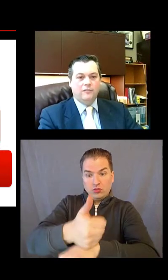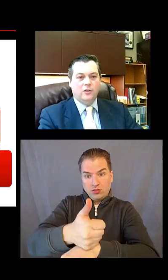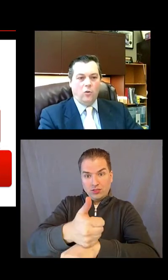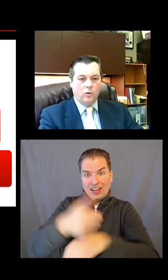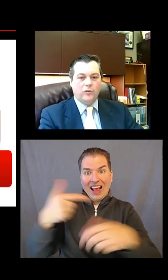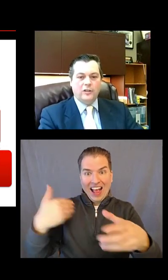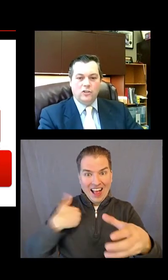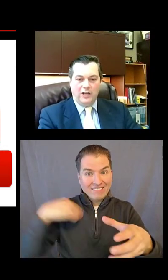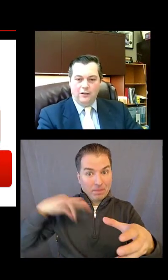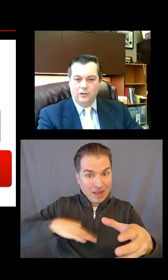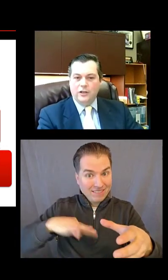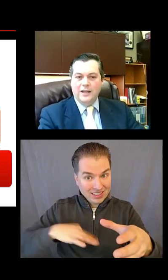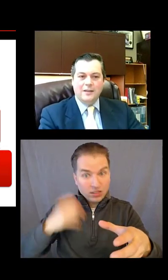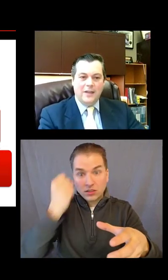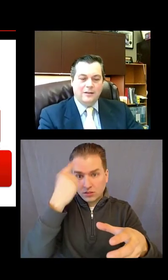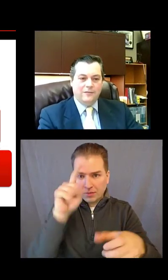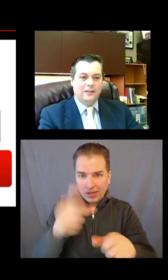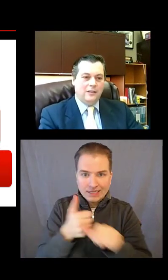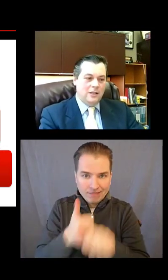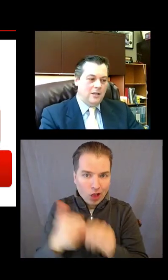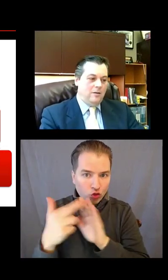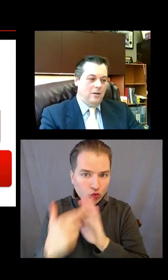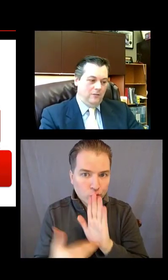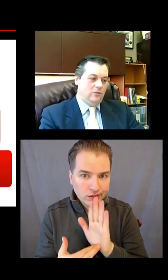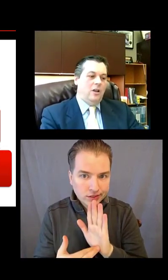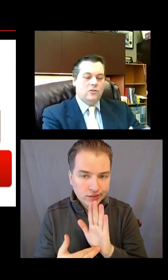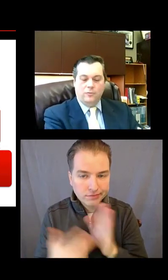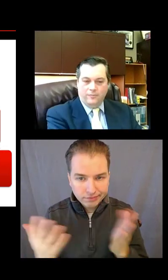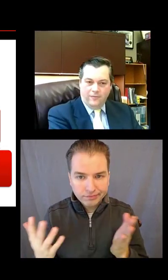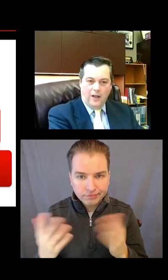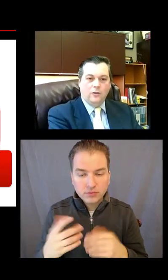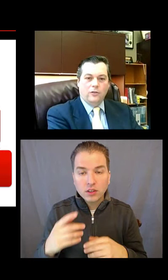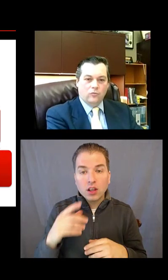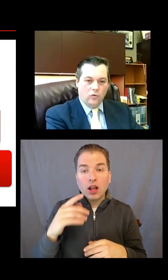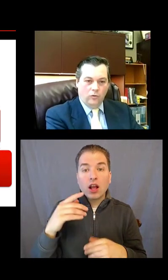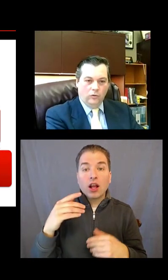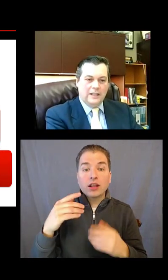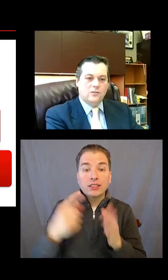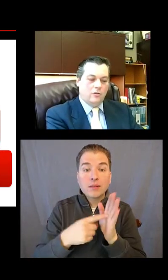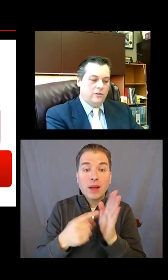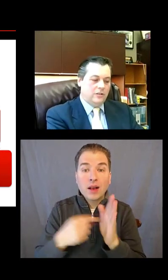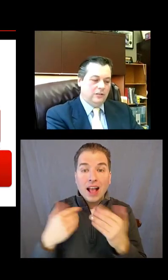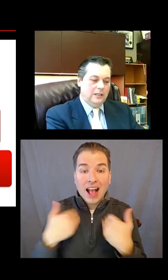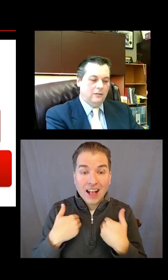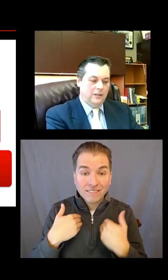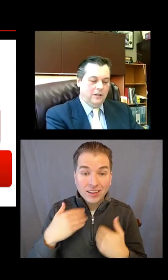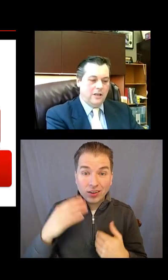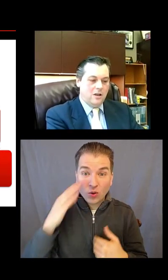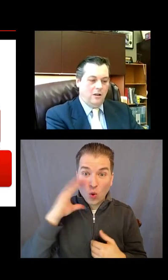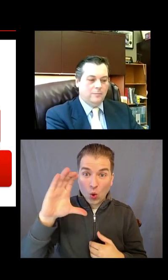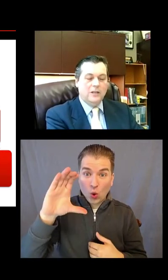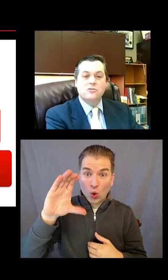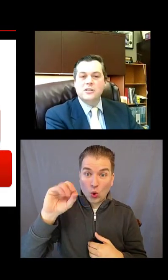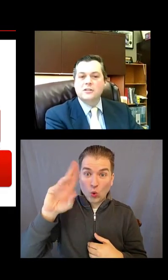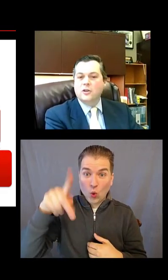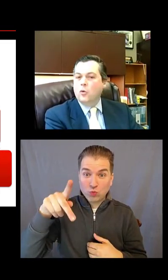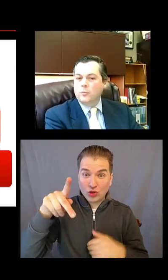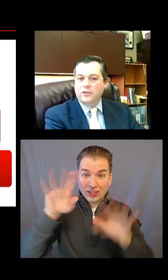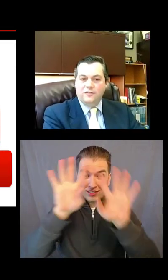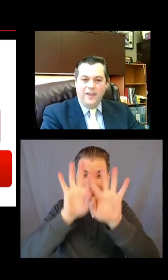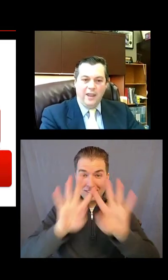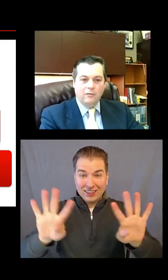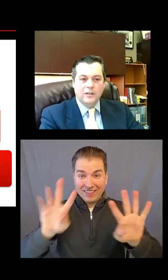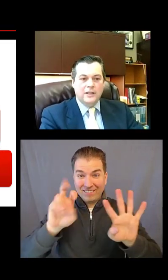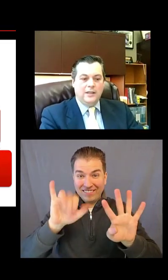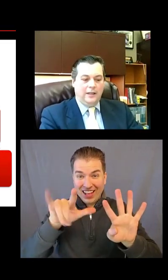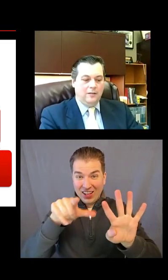benefit of the corporate shell? You're getting a benefit as long as you follow the rules. And so there's a legal theory called piercing the